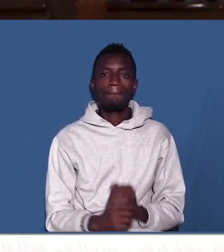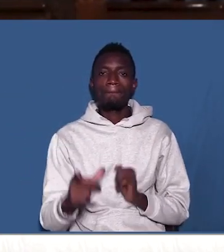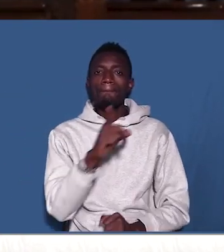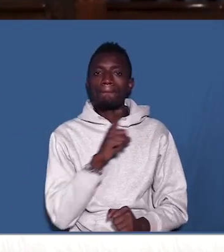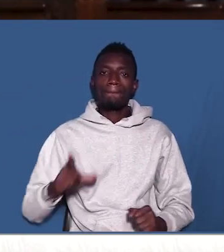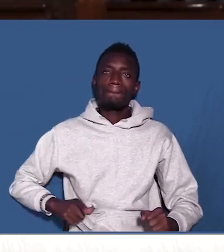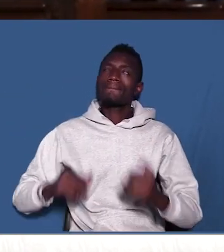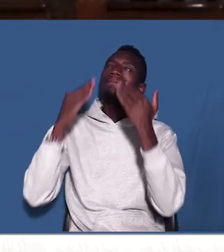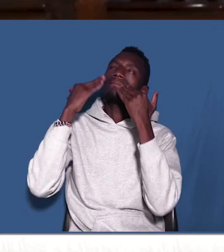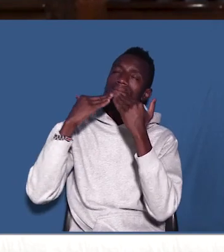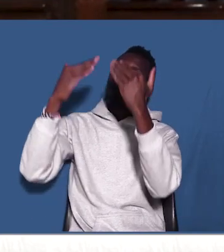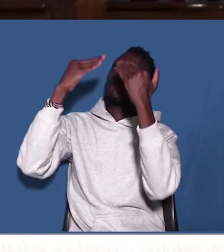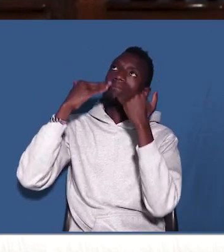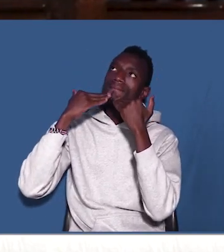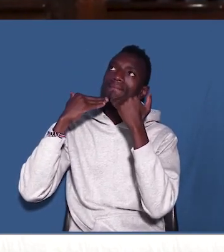we thank you